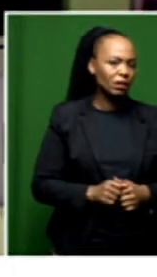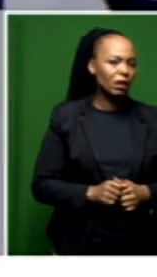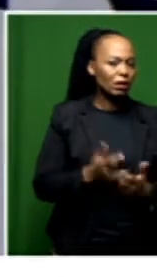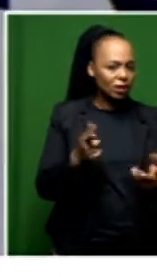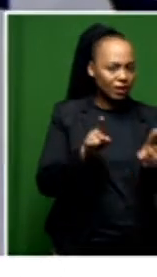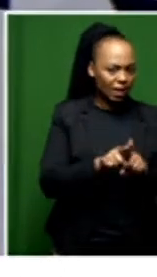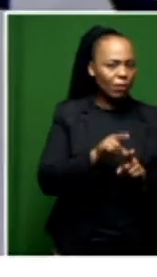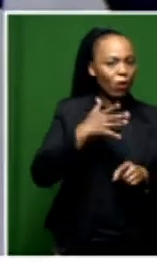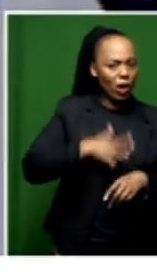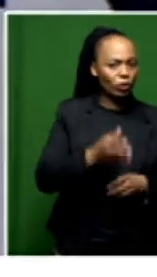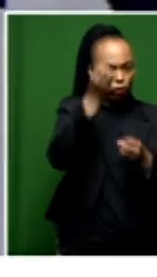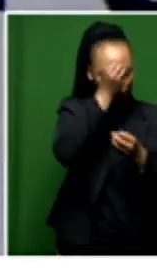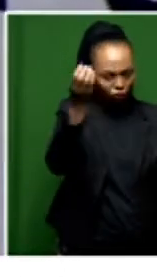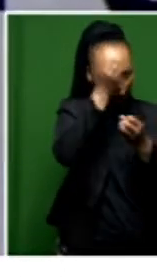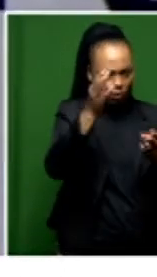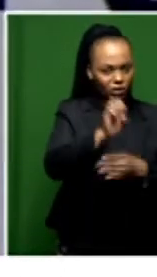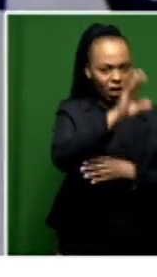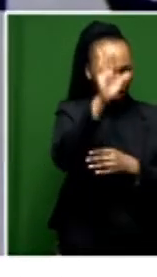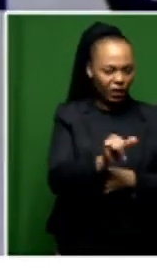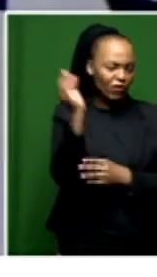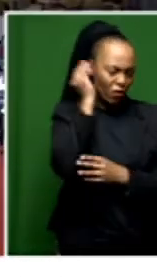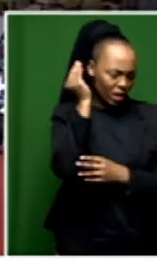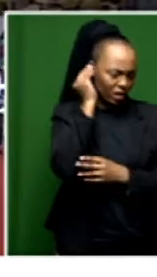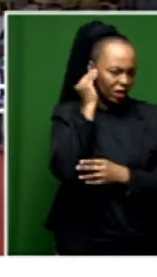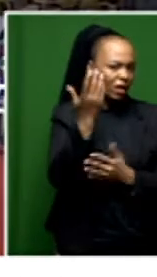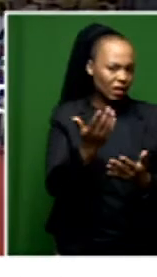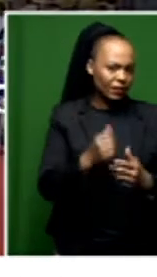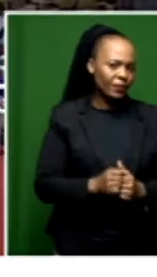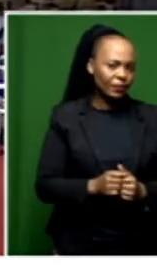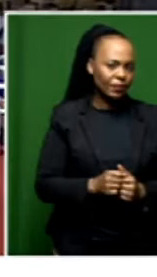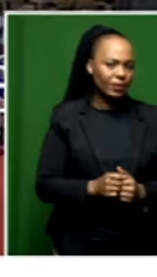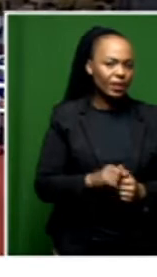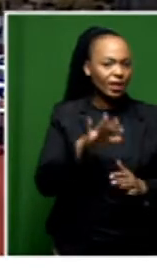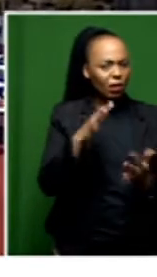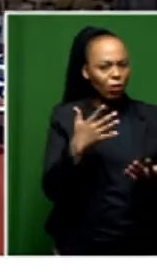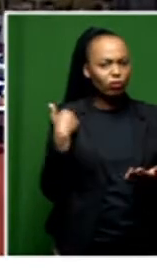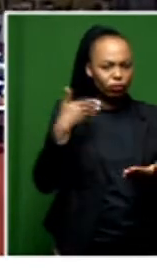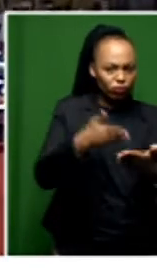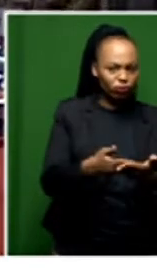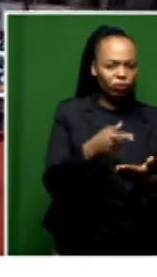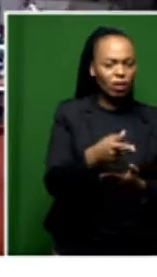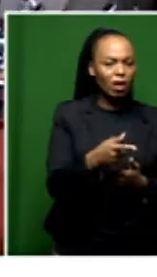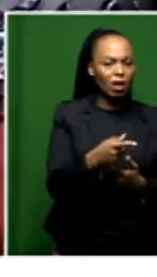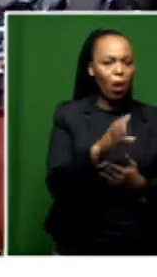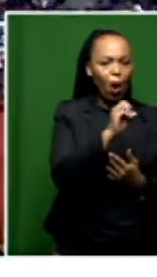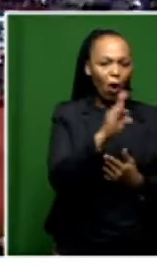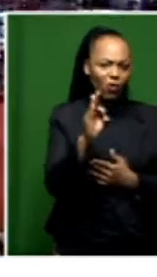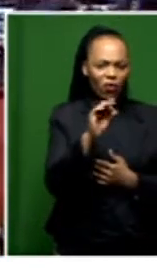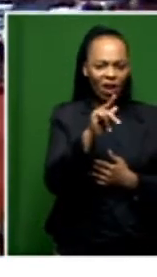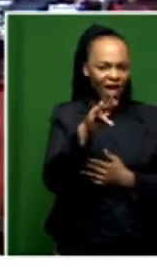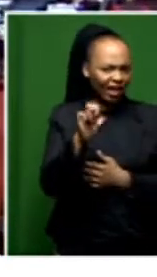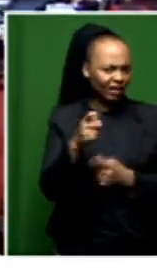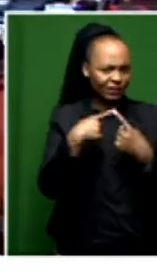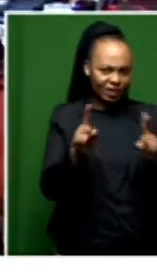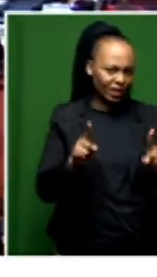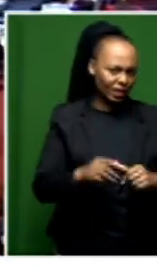information as possible. And we have not, if we're offline for 24 hours, I'd be worried, but we're not. By the time